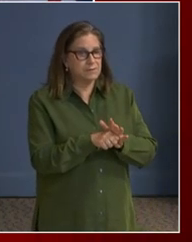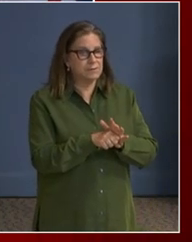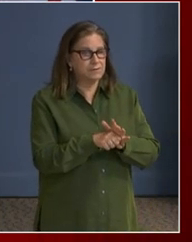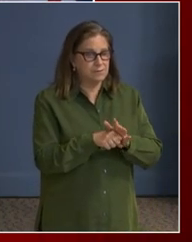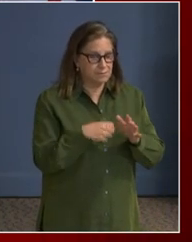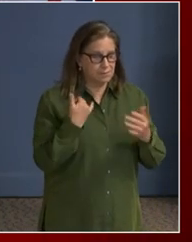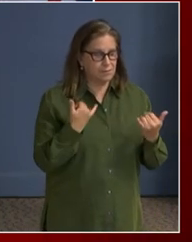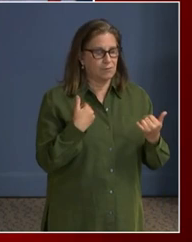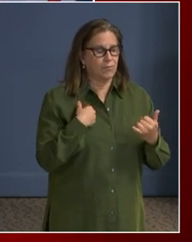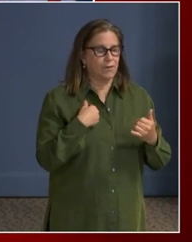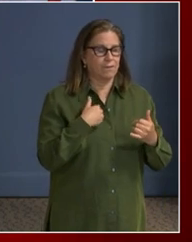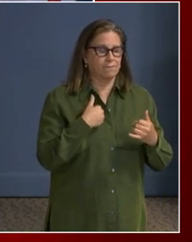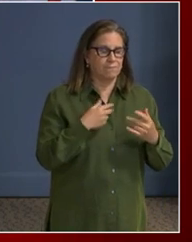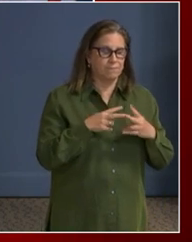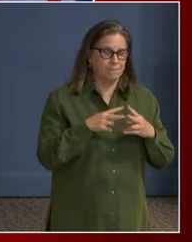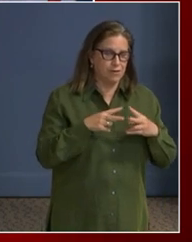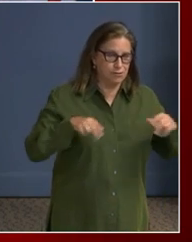times, and